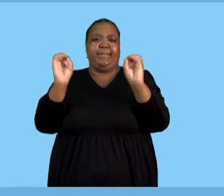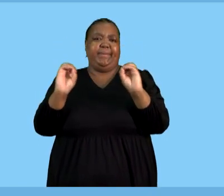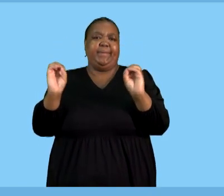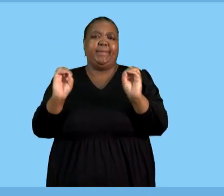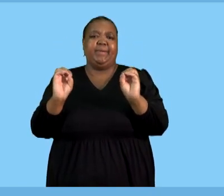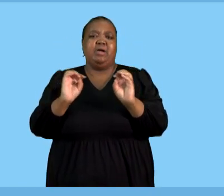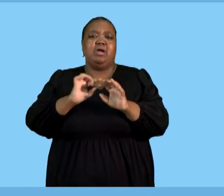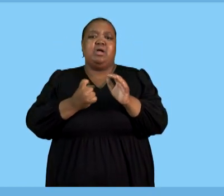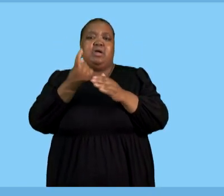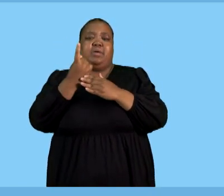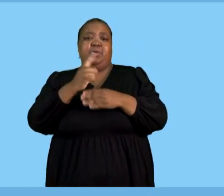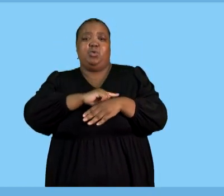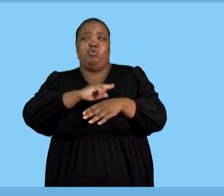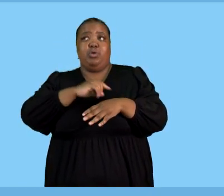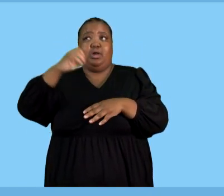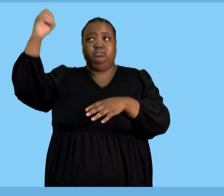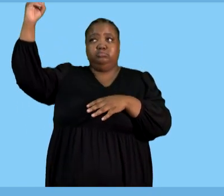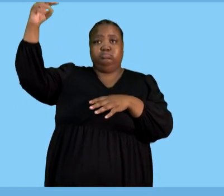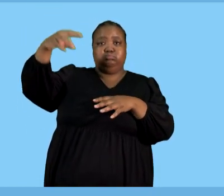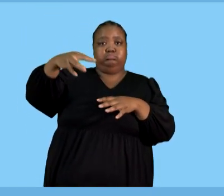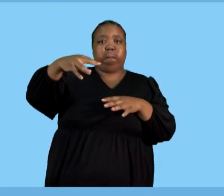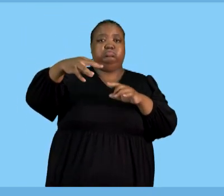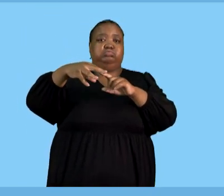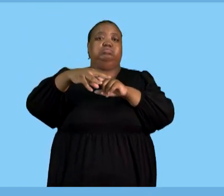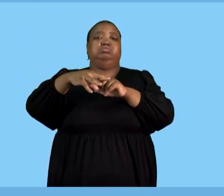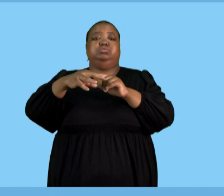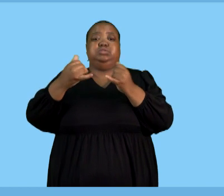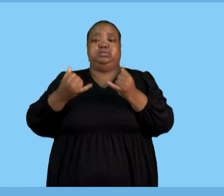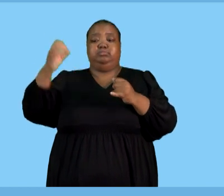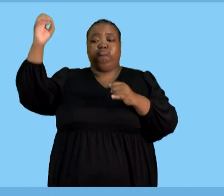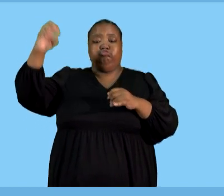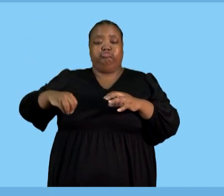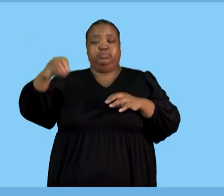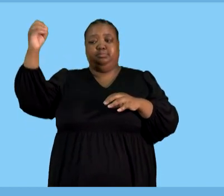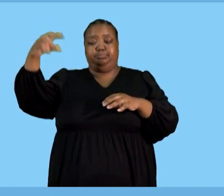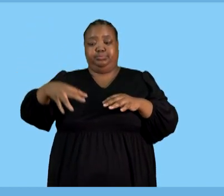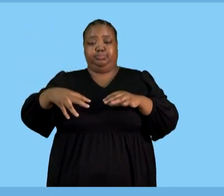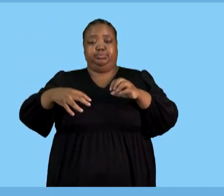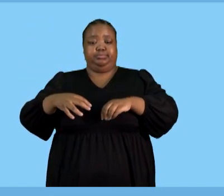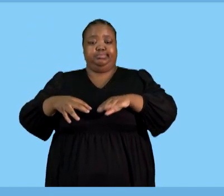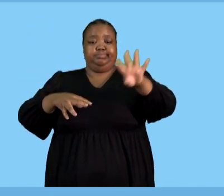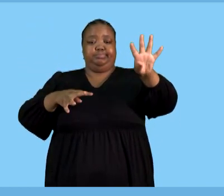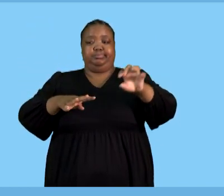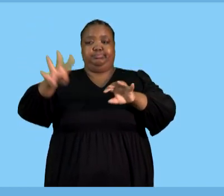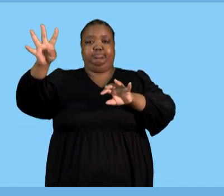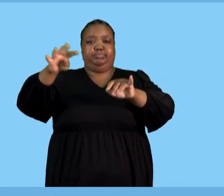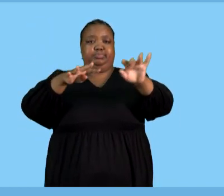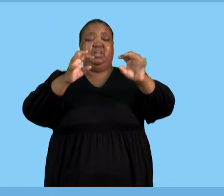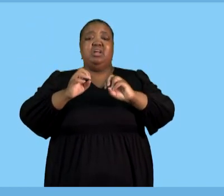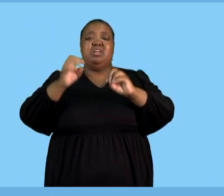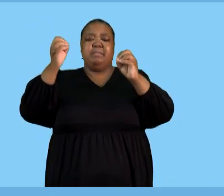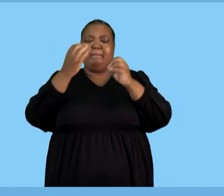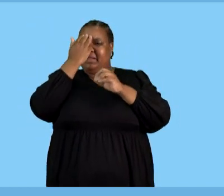Because the light rays coming from the source are going to be scattered all around the place and not giving us a clear